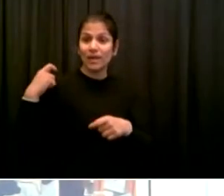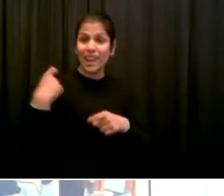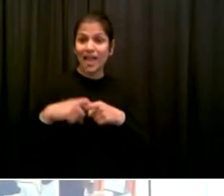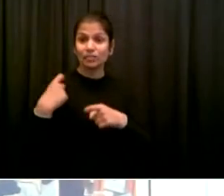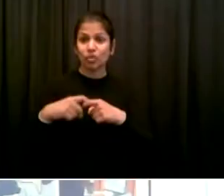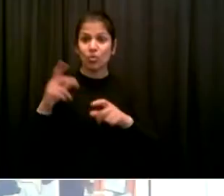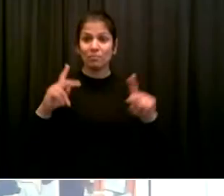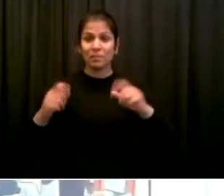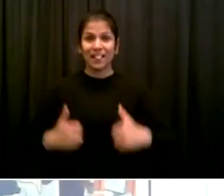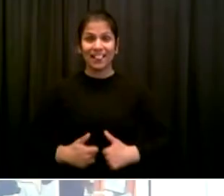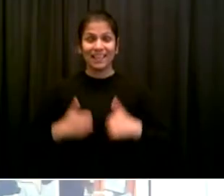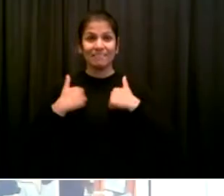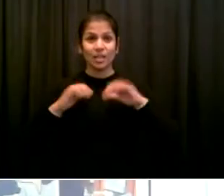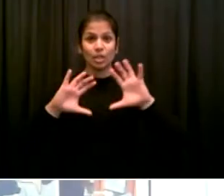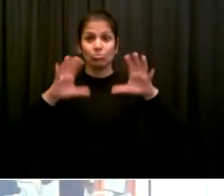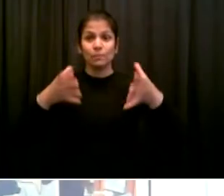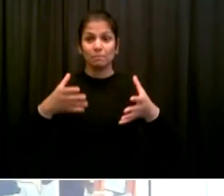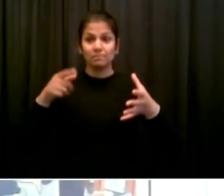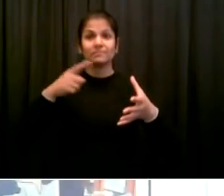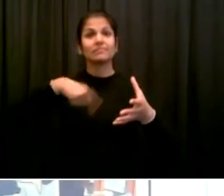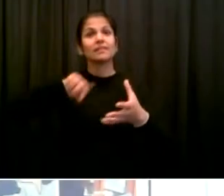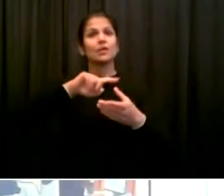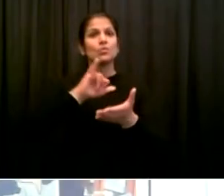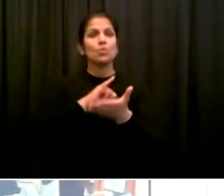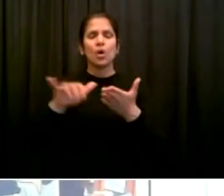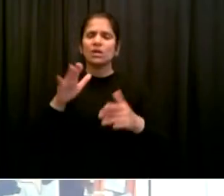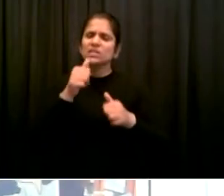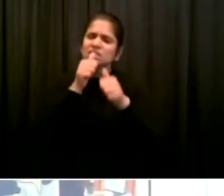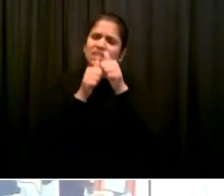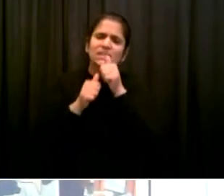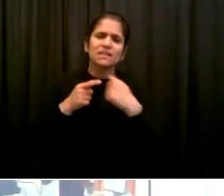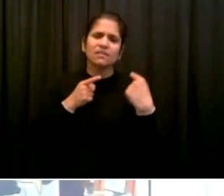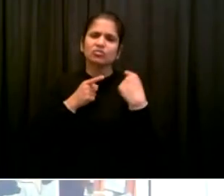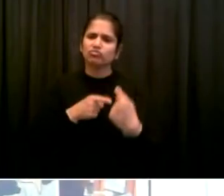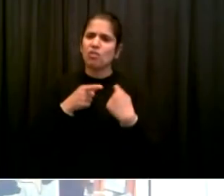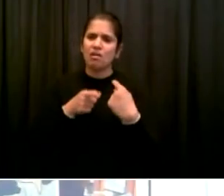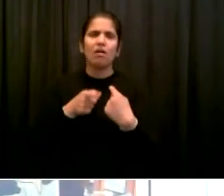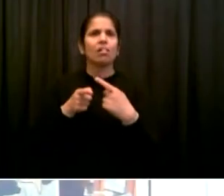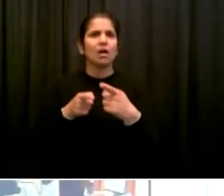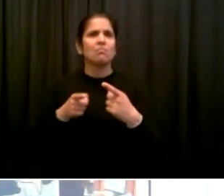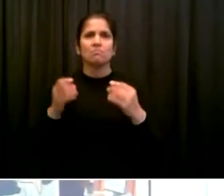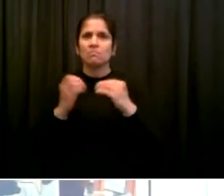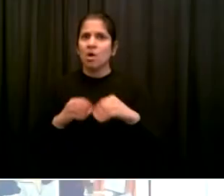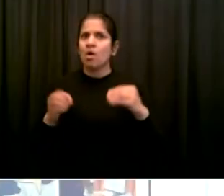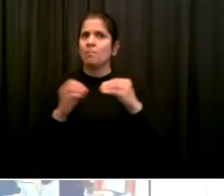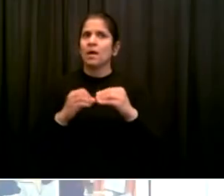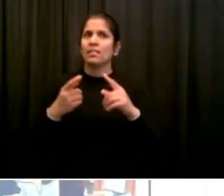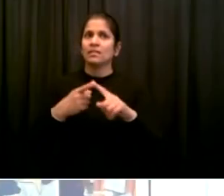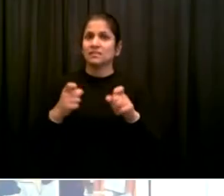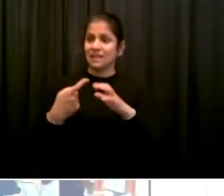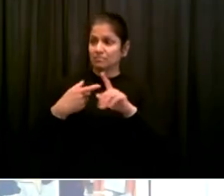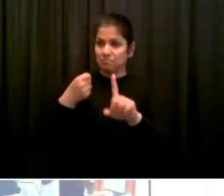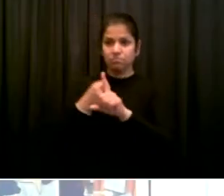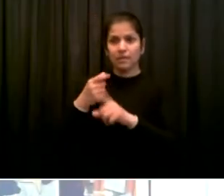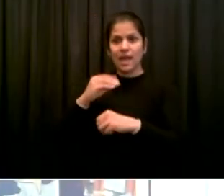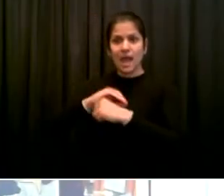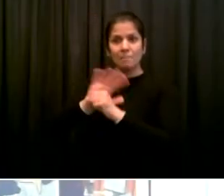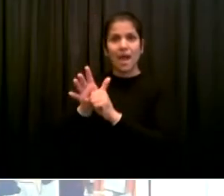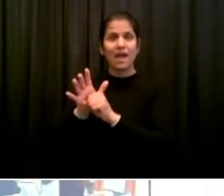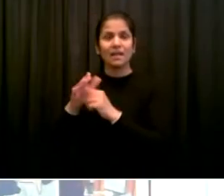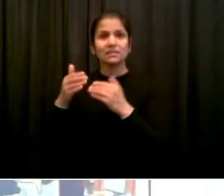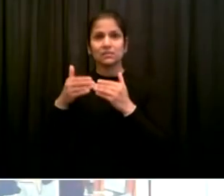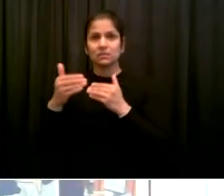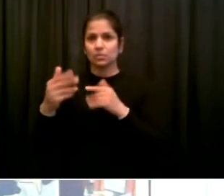much suffering and the brunt of this pandemic over the last few months. And so the message that I would add to